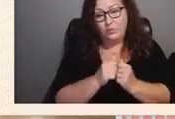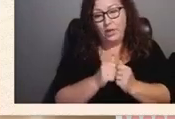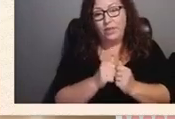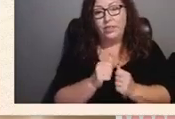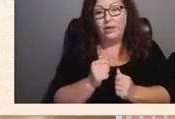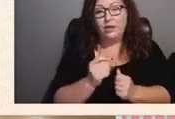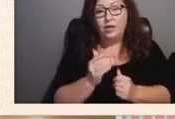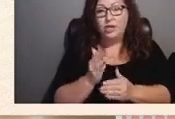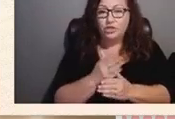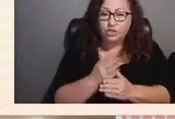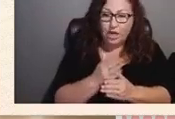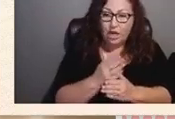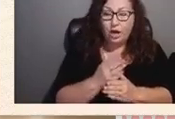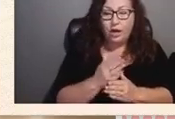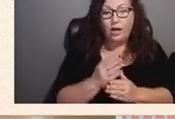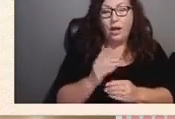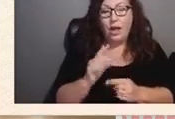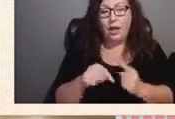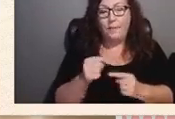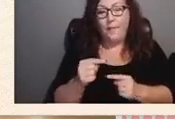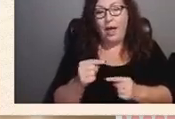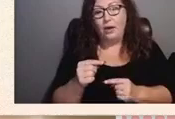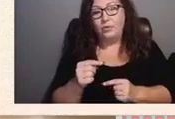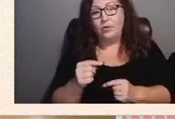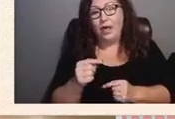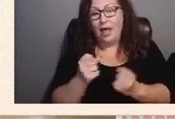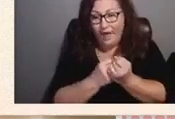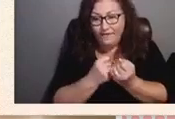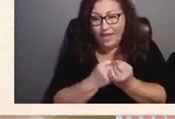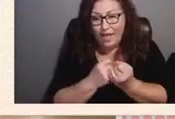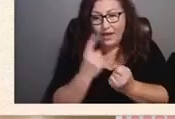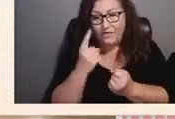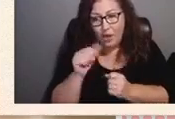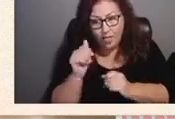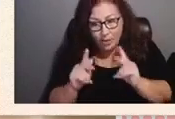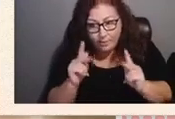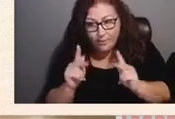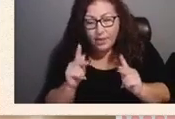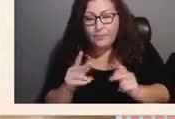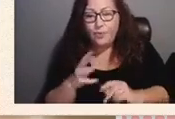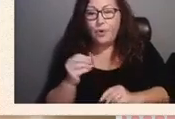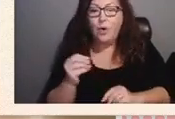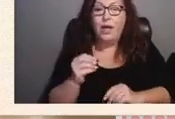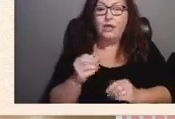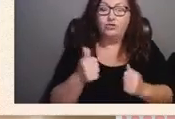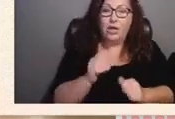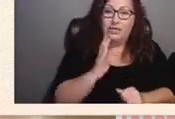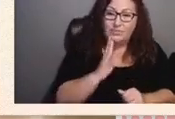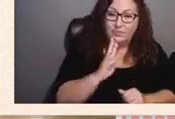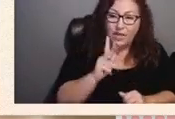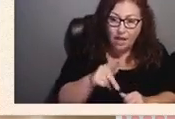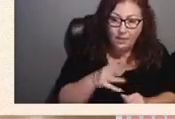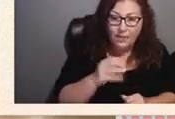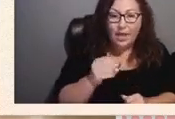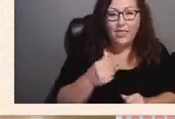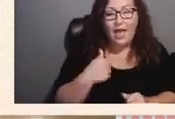sharing about advocating for others and trying to speak up. And there's ways that you can do